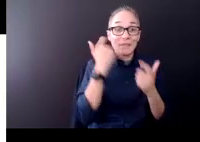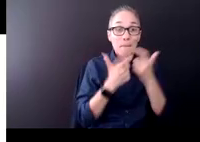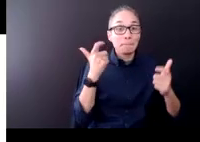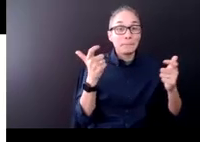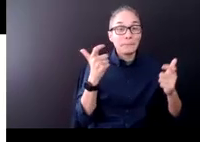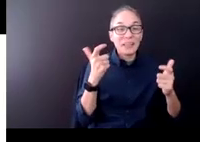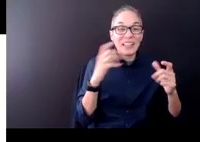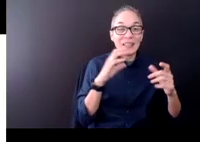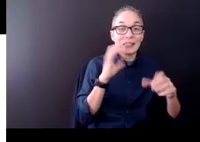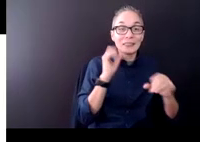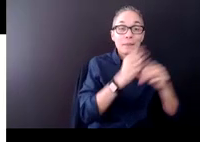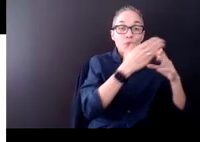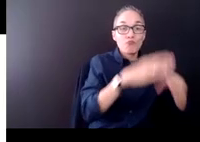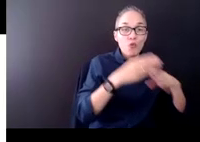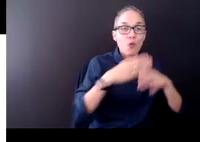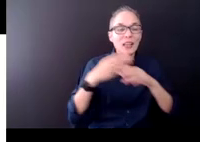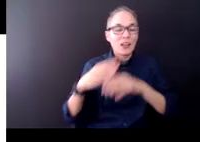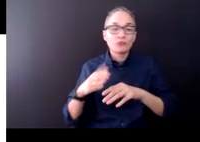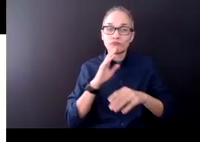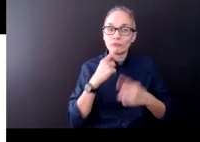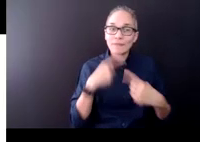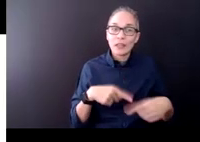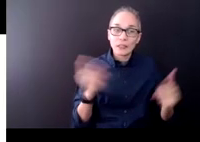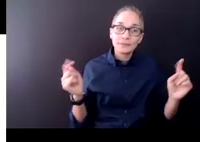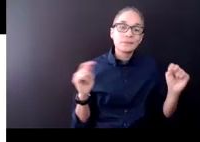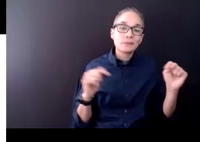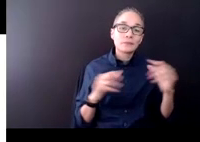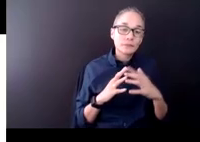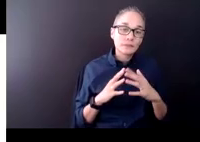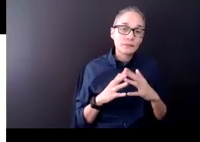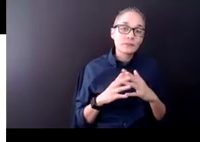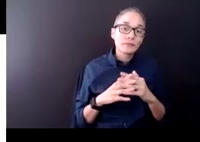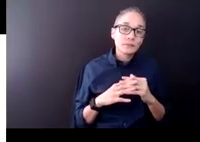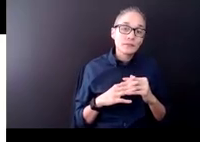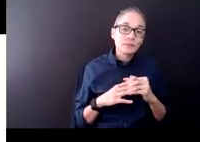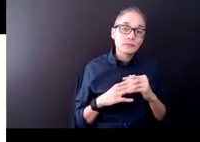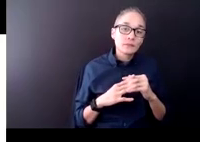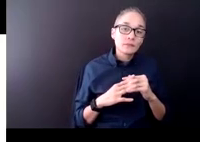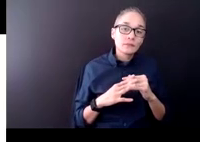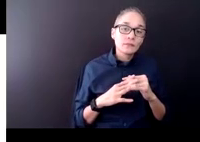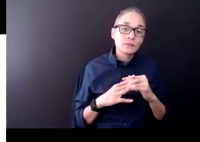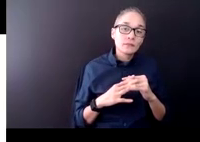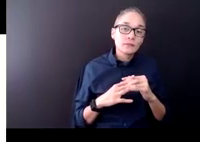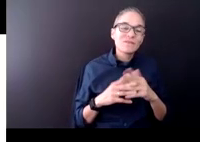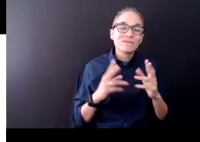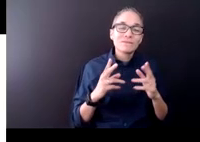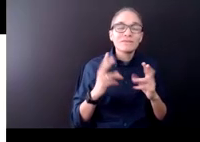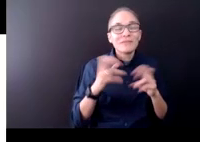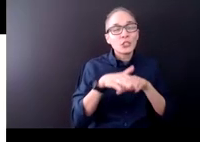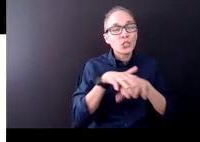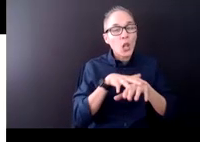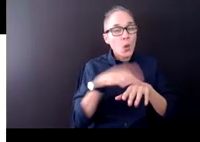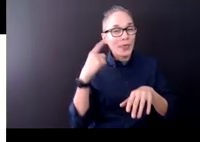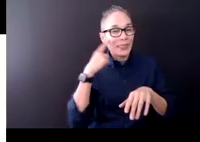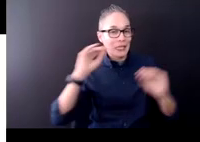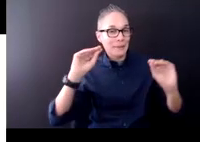up into smaller tasks, that's really effective. Oh, I mean, so embracing what's called slow thinking pedagogy, I mean, that's always been